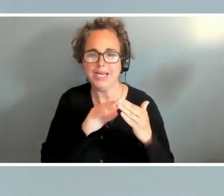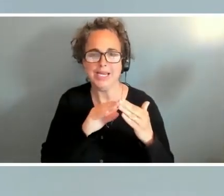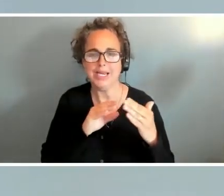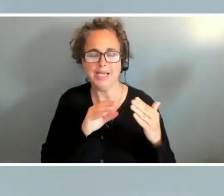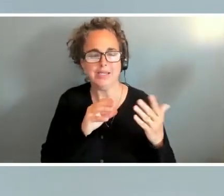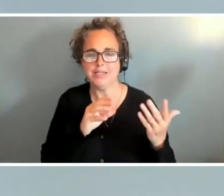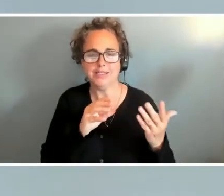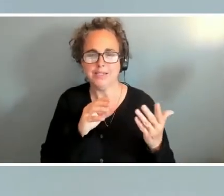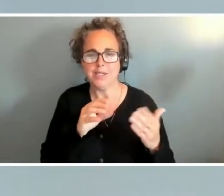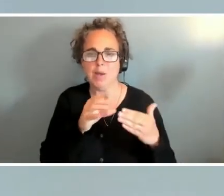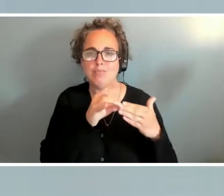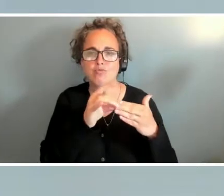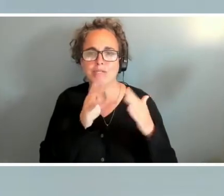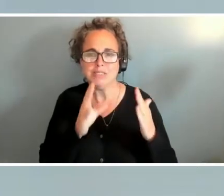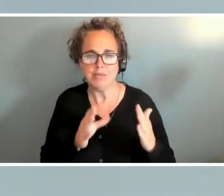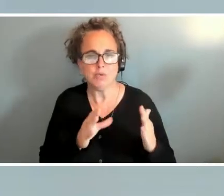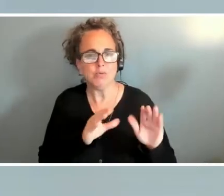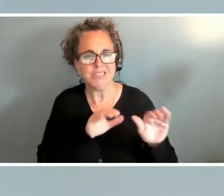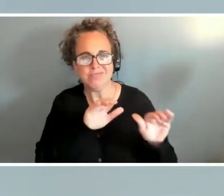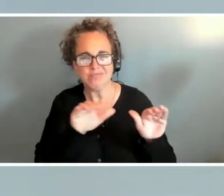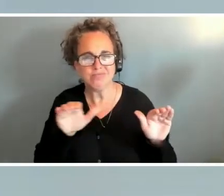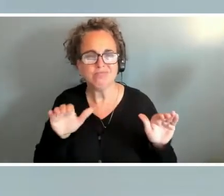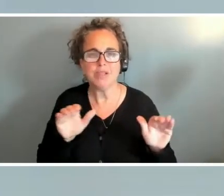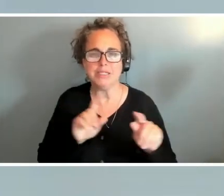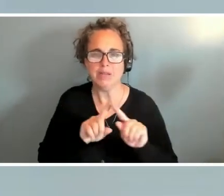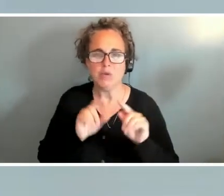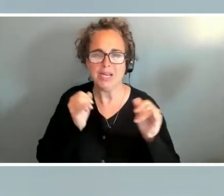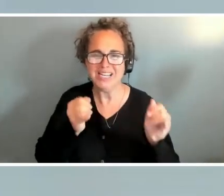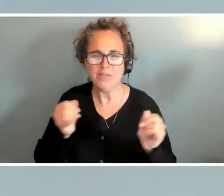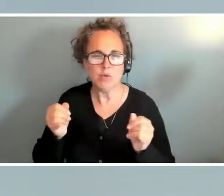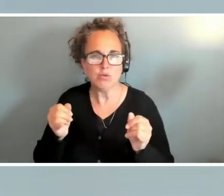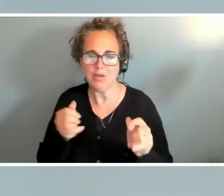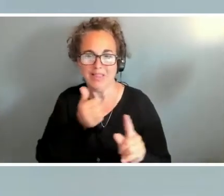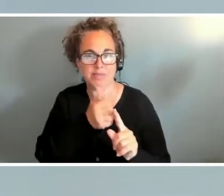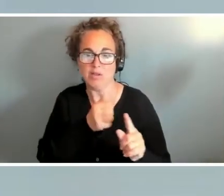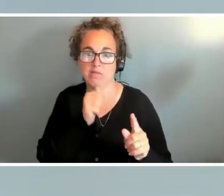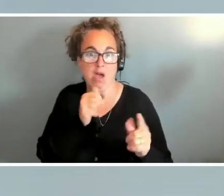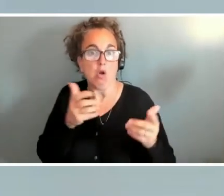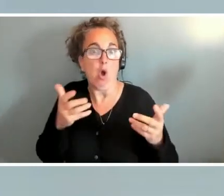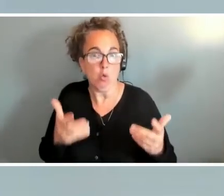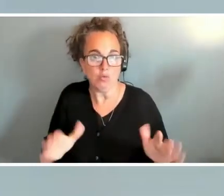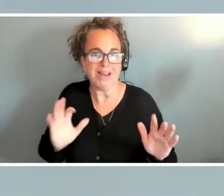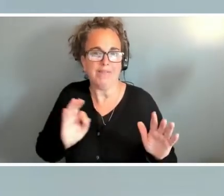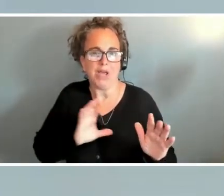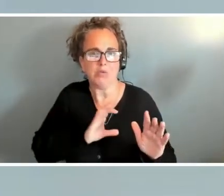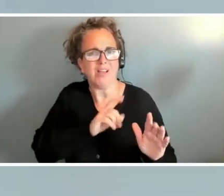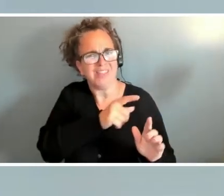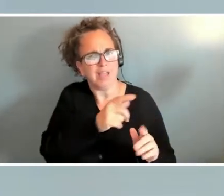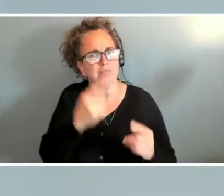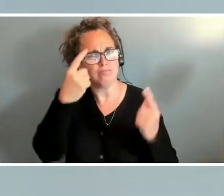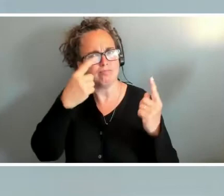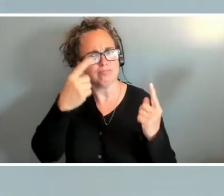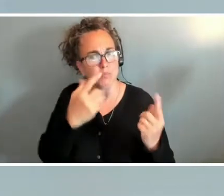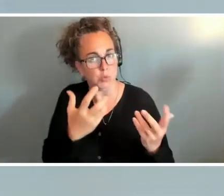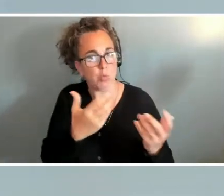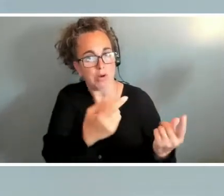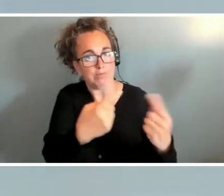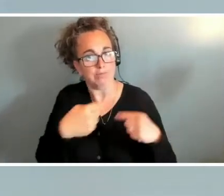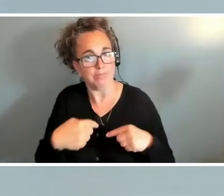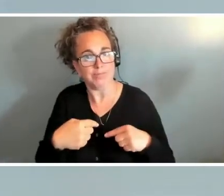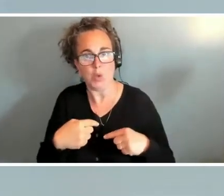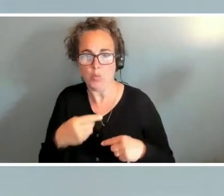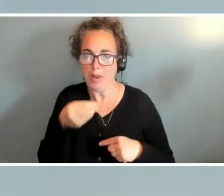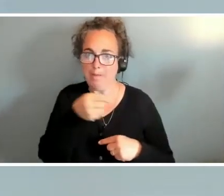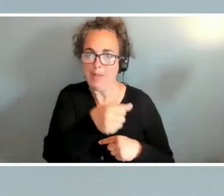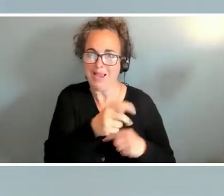team. We needed to have individuals who weren't already faculty to think about becoming faculty. And we actually paid people to spend a